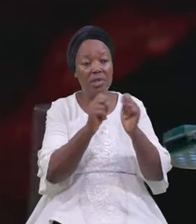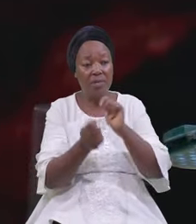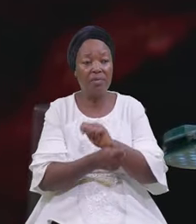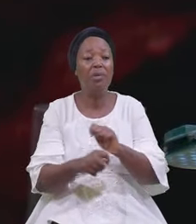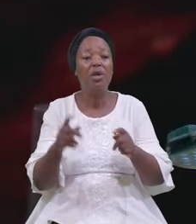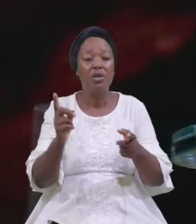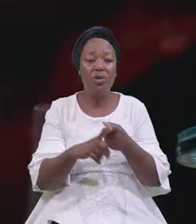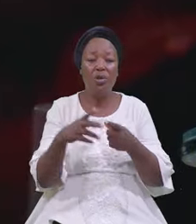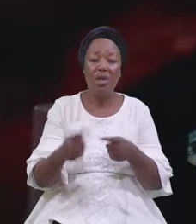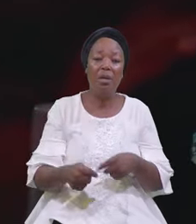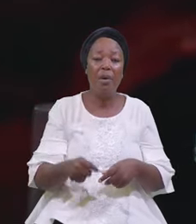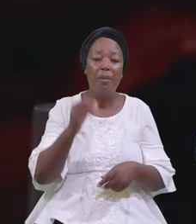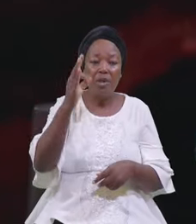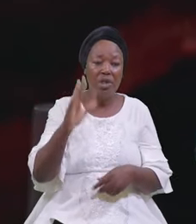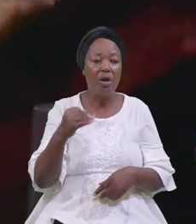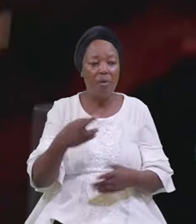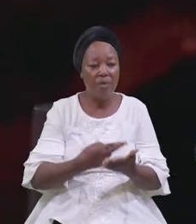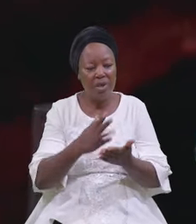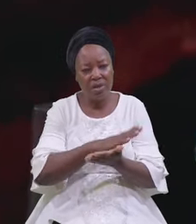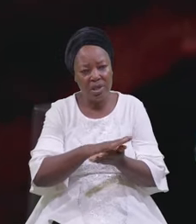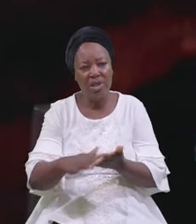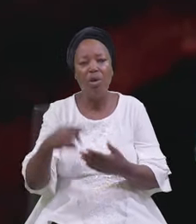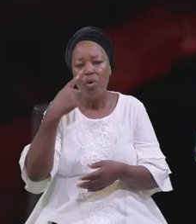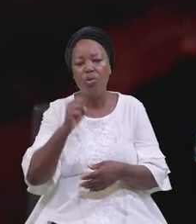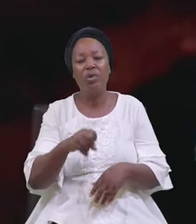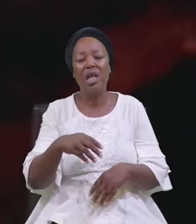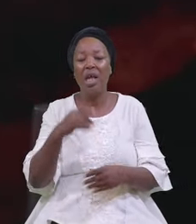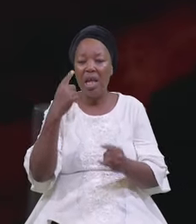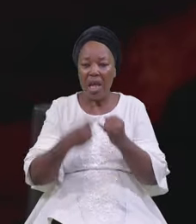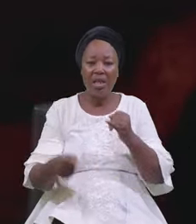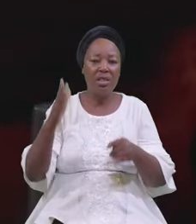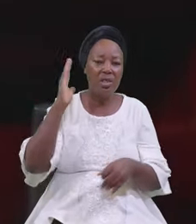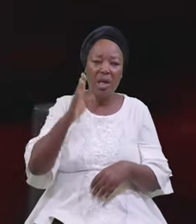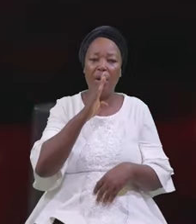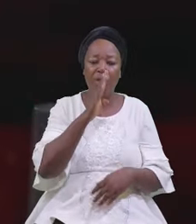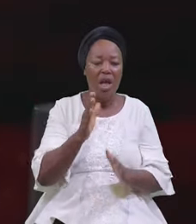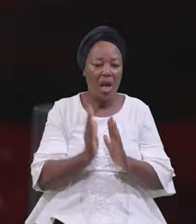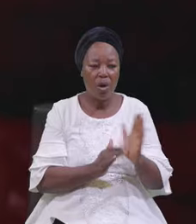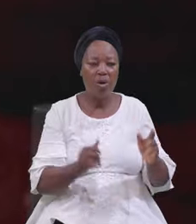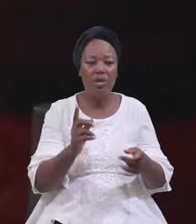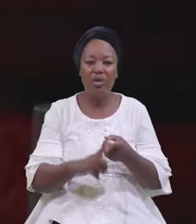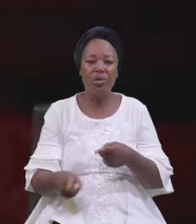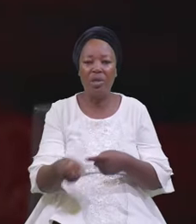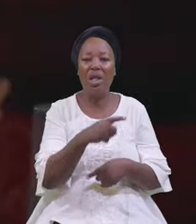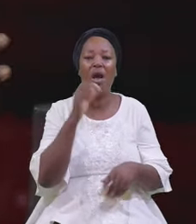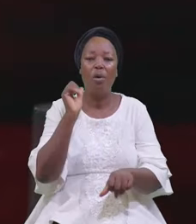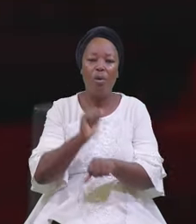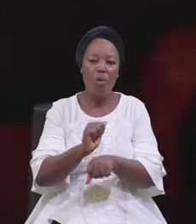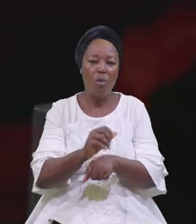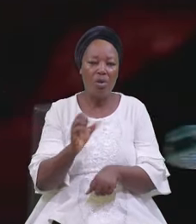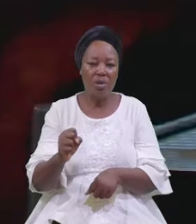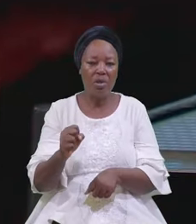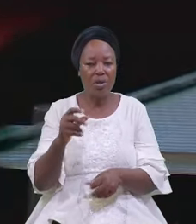of righteousness, whose end shall be according to their works.